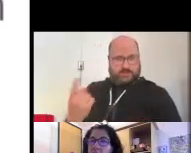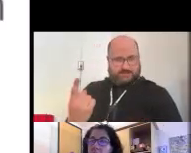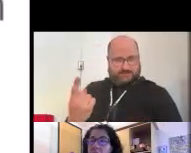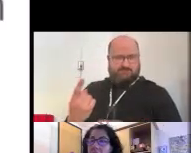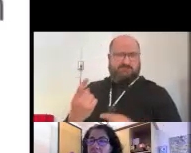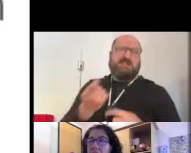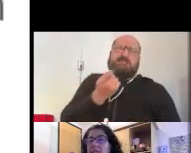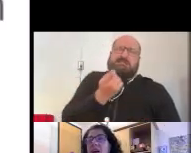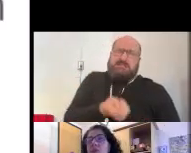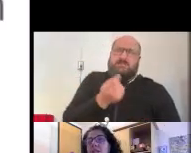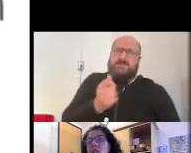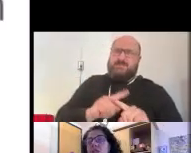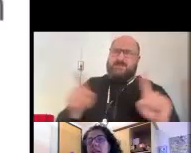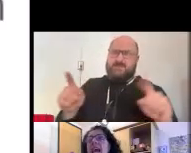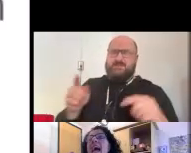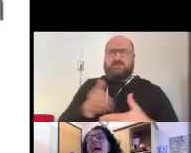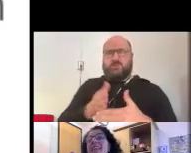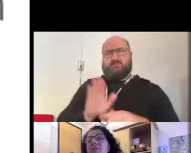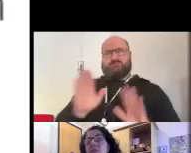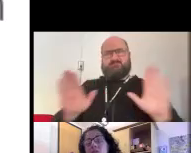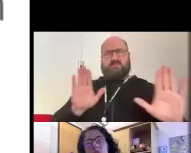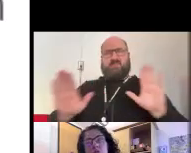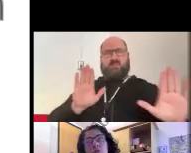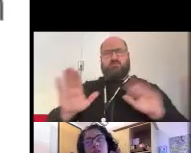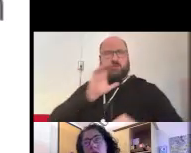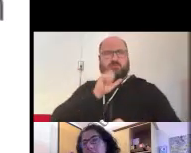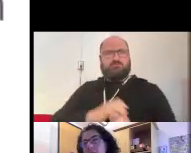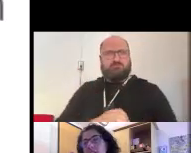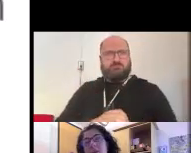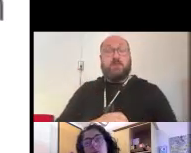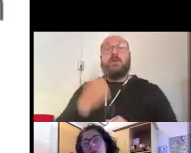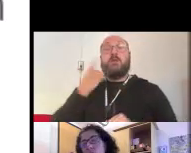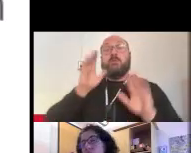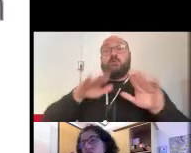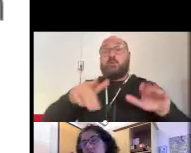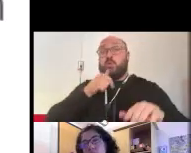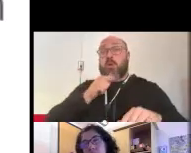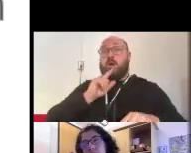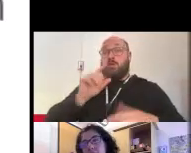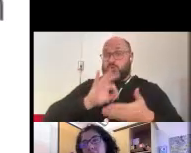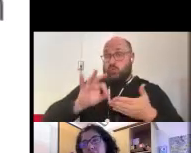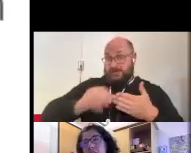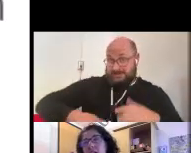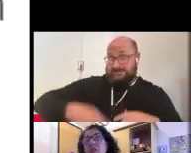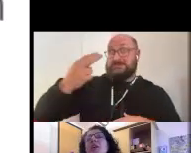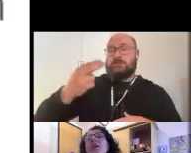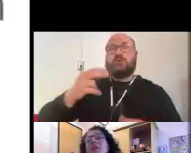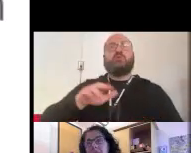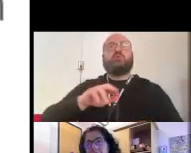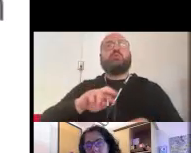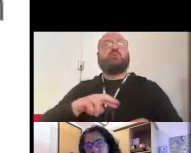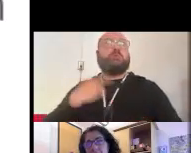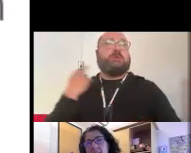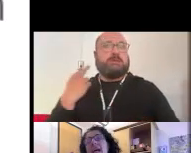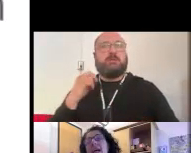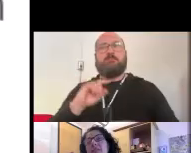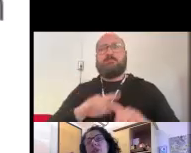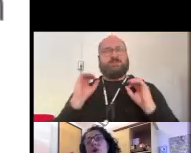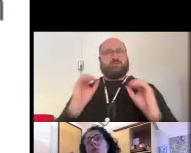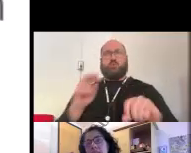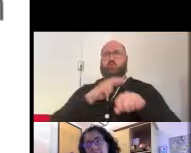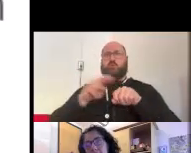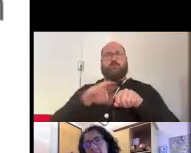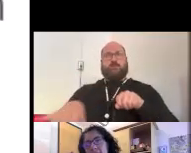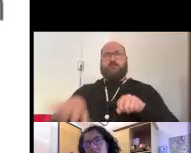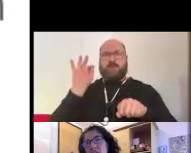first autism diagnostic evaluation. And then for children who scored at risk, but there was no referral that could be found, they had